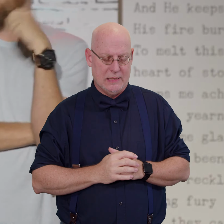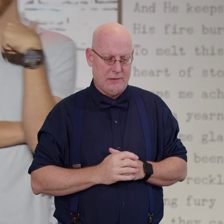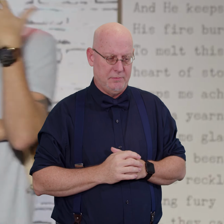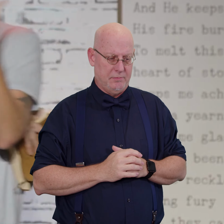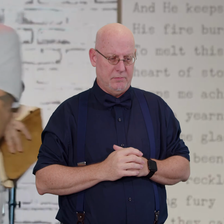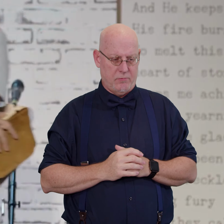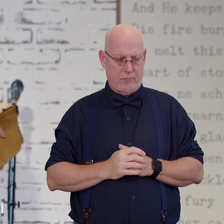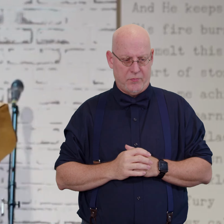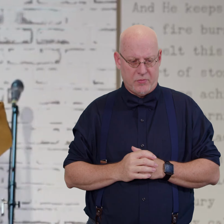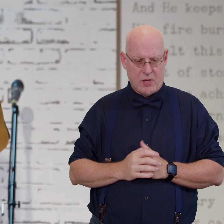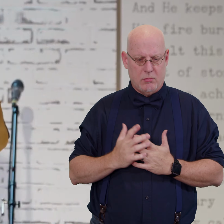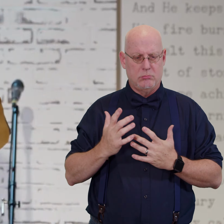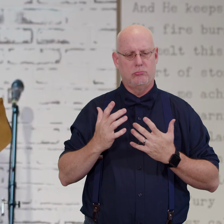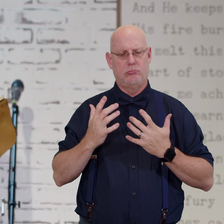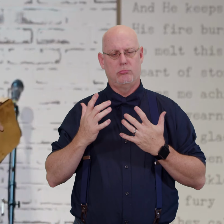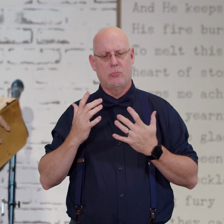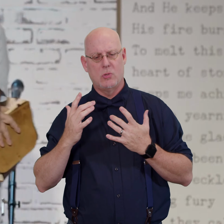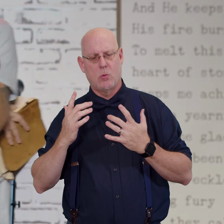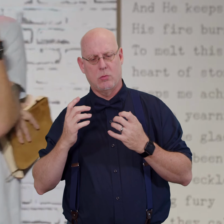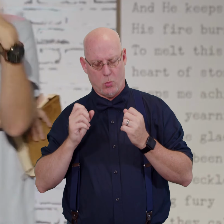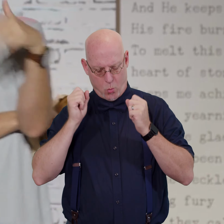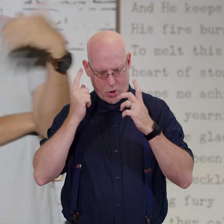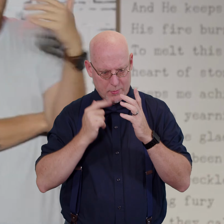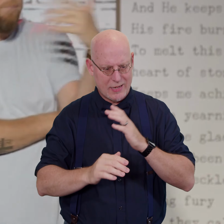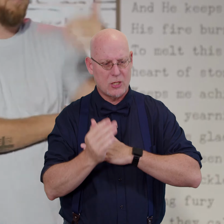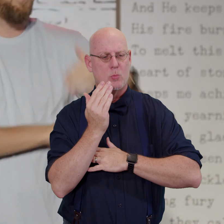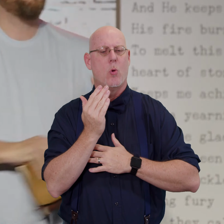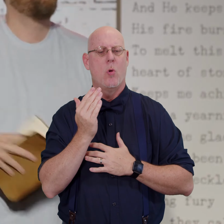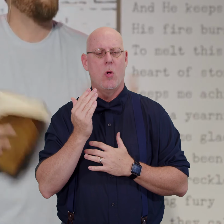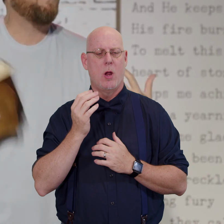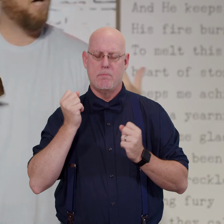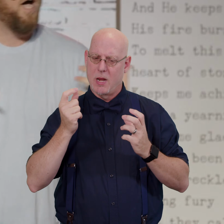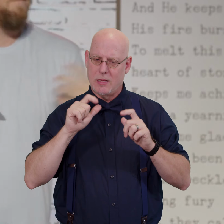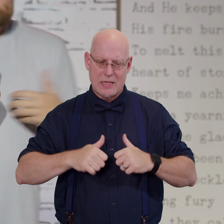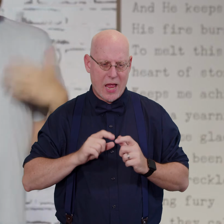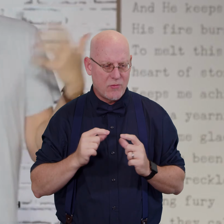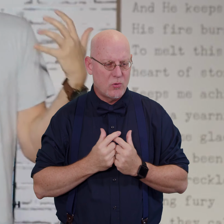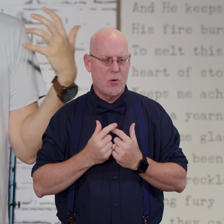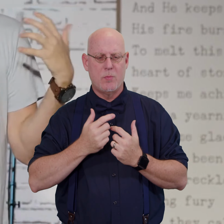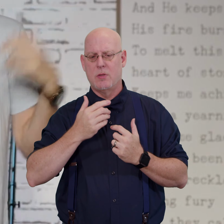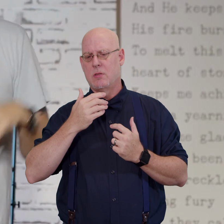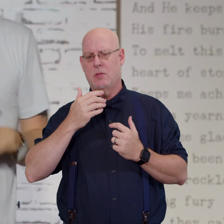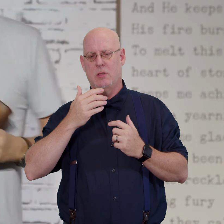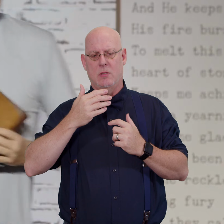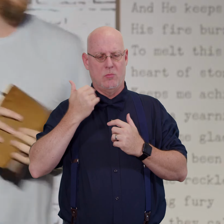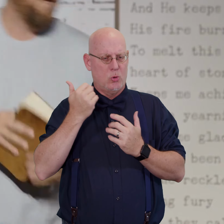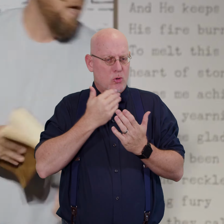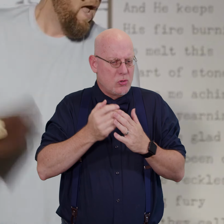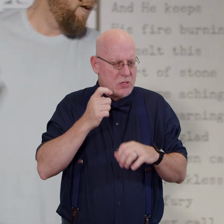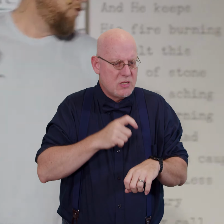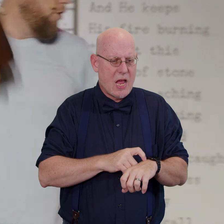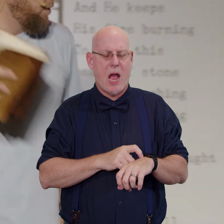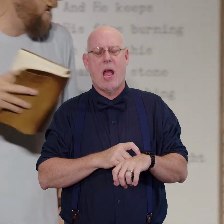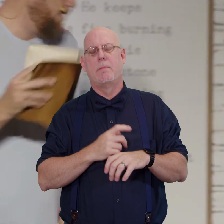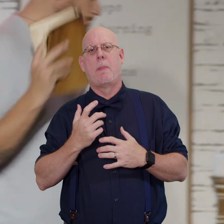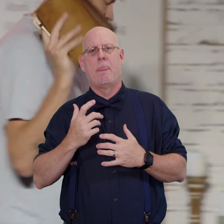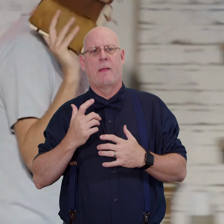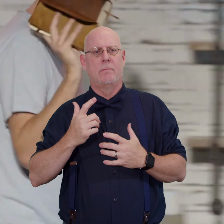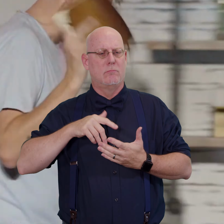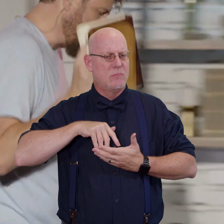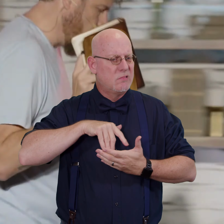next morning, hung out throughout the day, did many life groups, Bible studies, great time, better than I expected, quite honestly. And